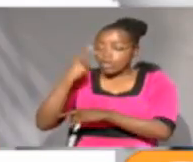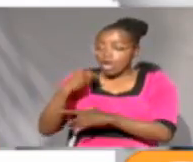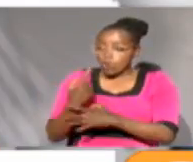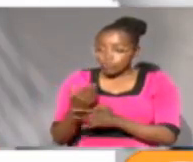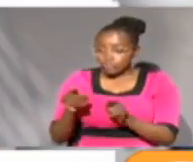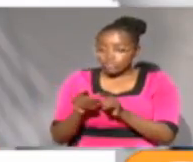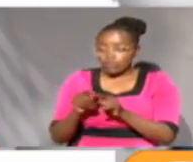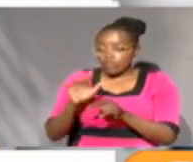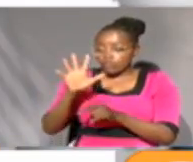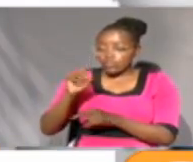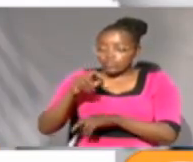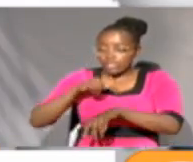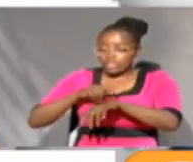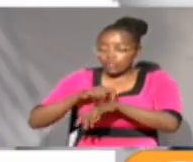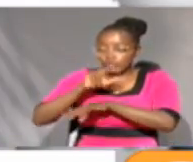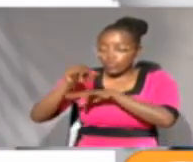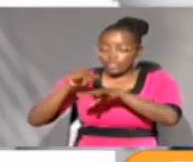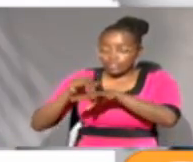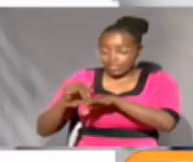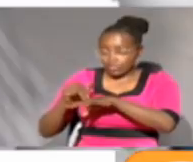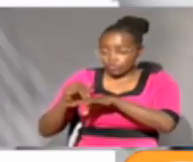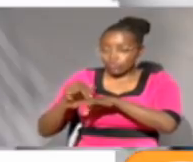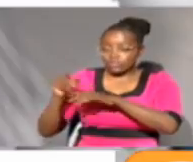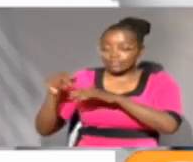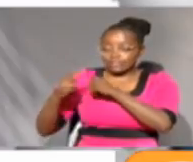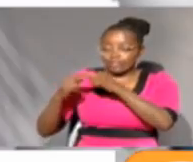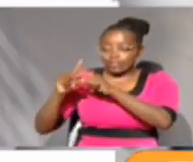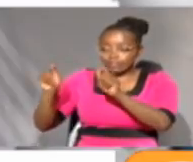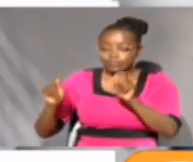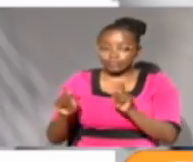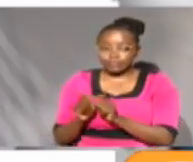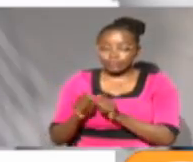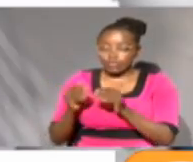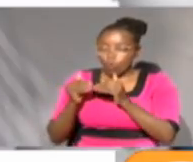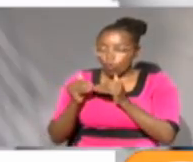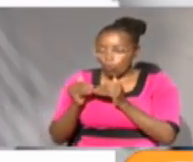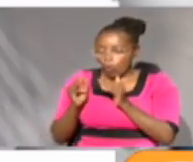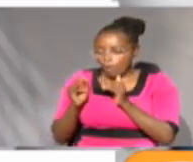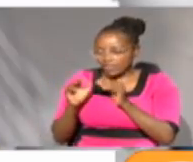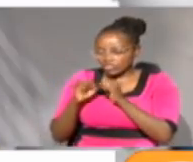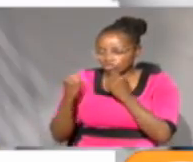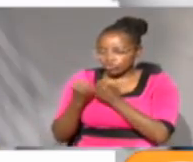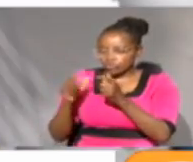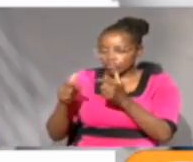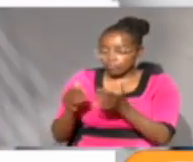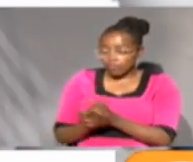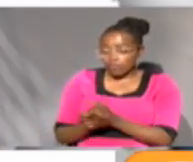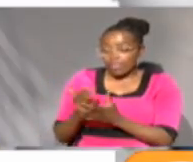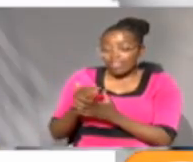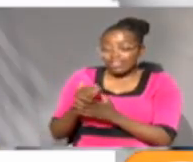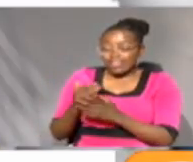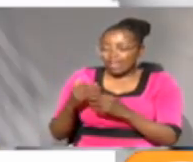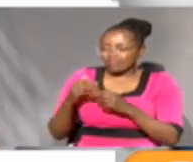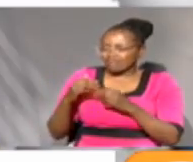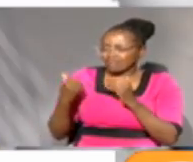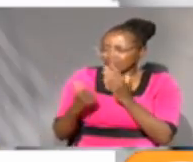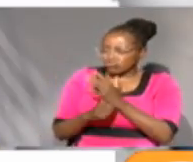down over 50 times for the National Sevens team, opened up on social media about the tribulations the players